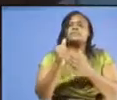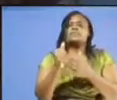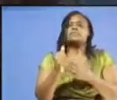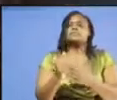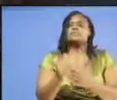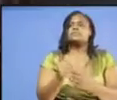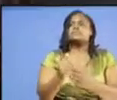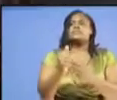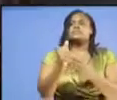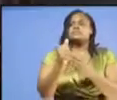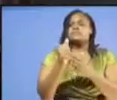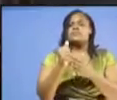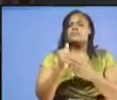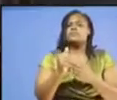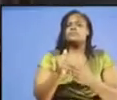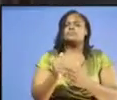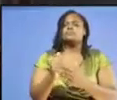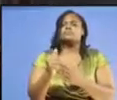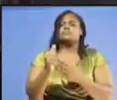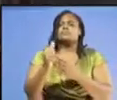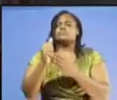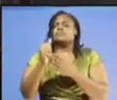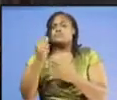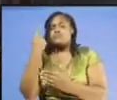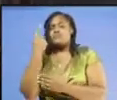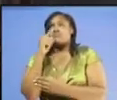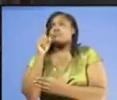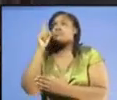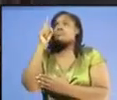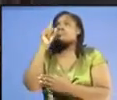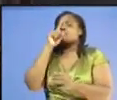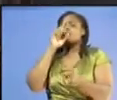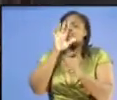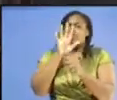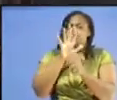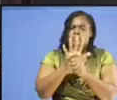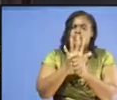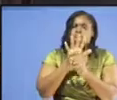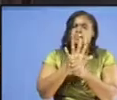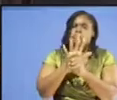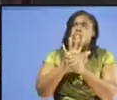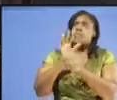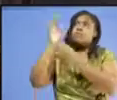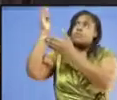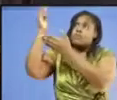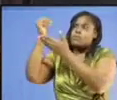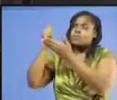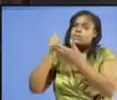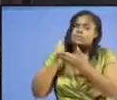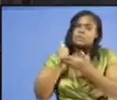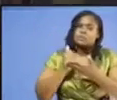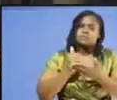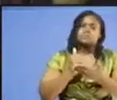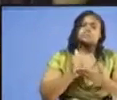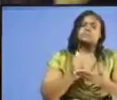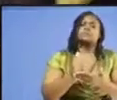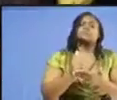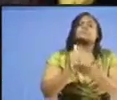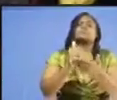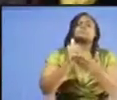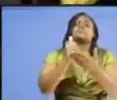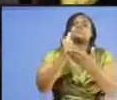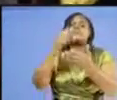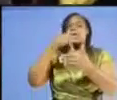through. I want you, holy promise, to begin to help me today in the